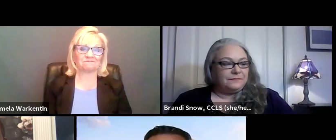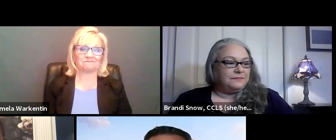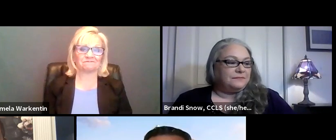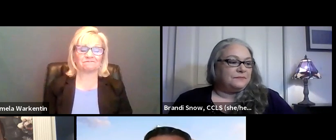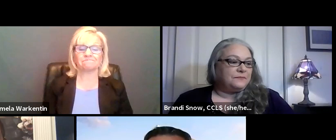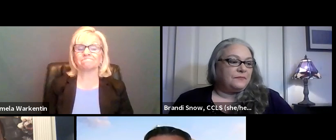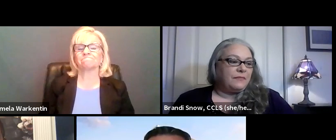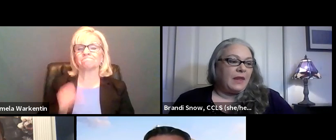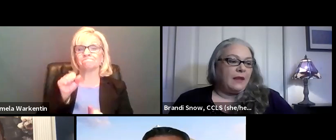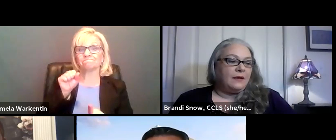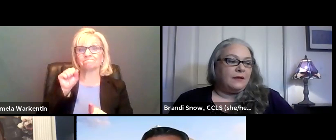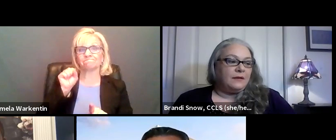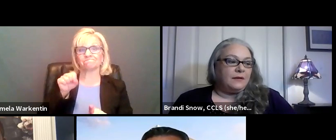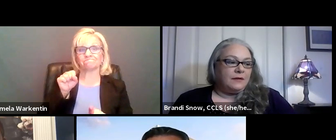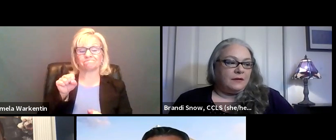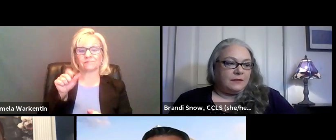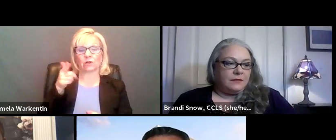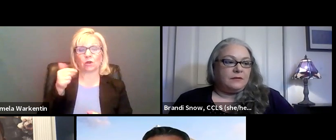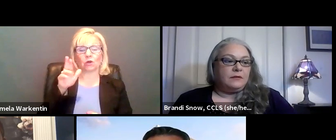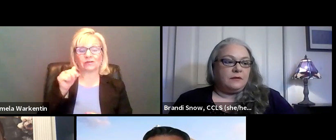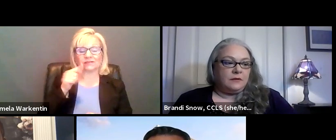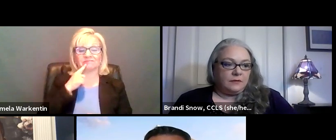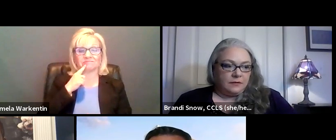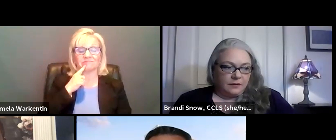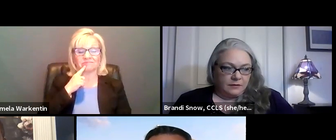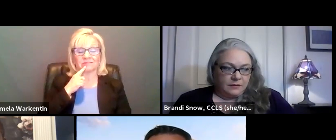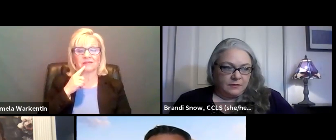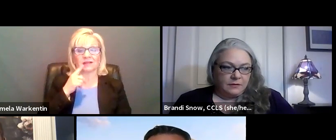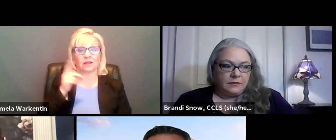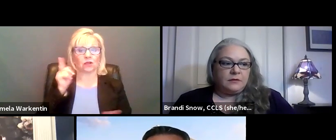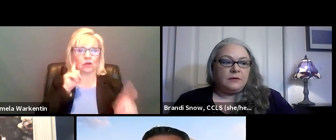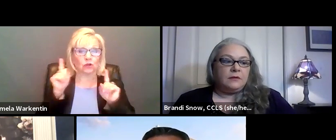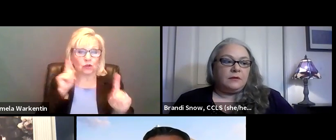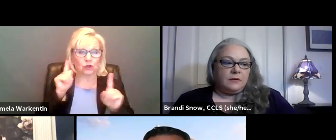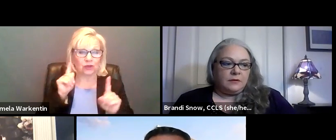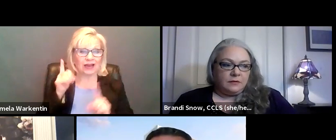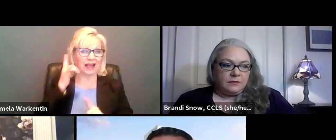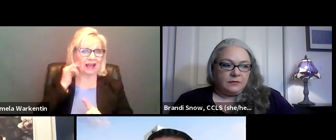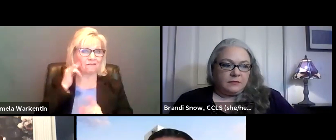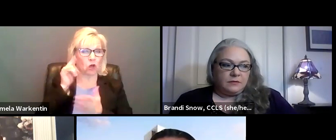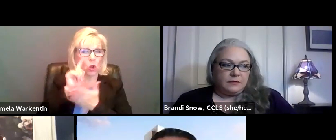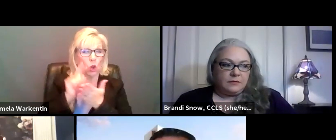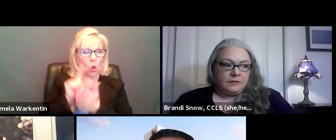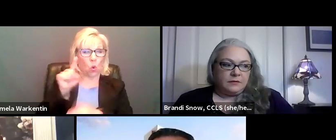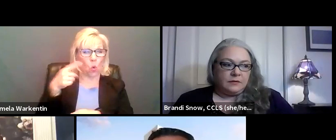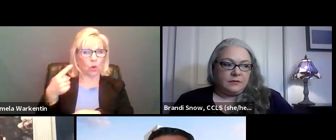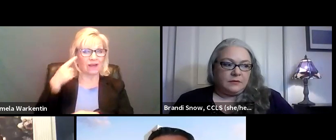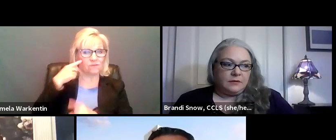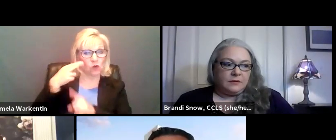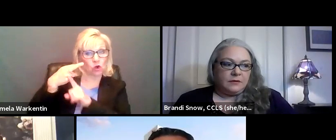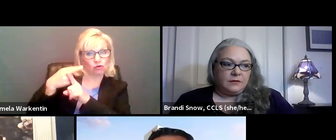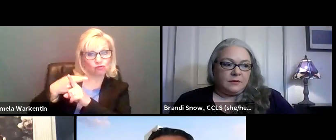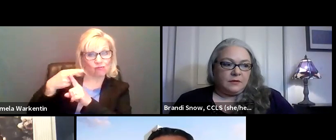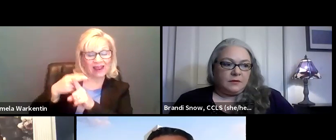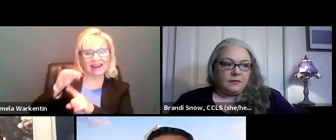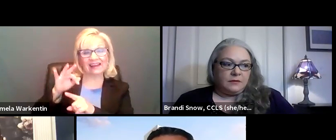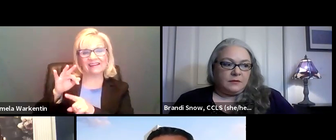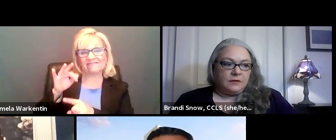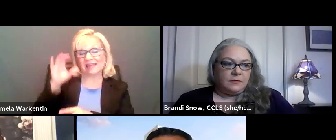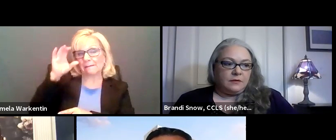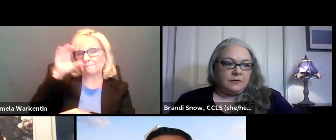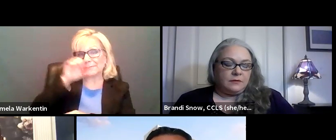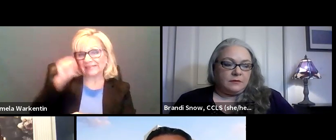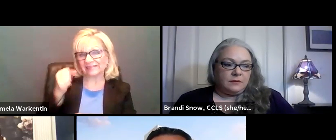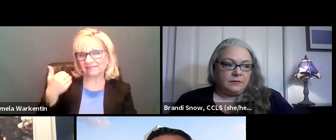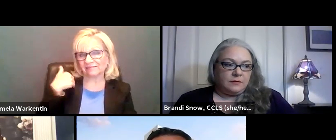Yes, so some people have heard that in California, the California law only works for rent if they've missed since March. Does